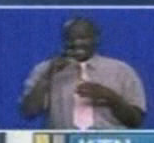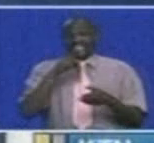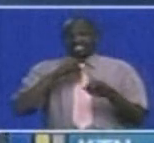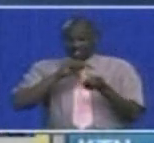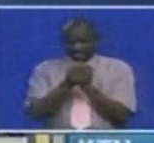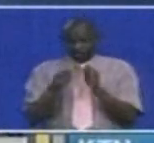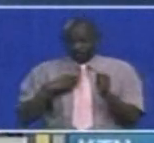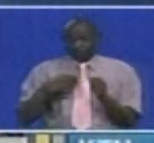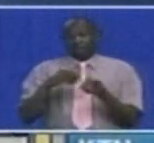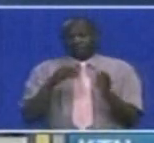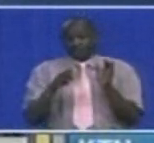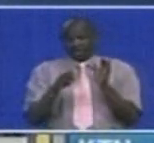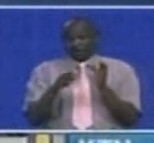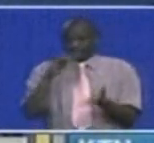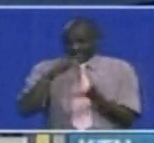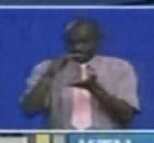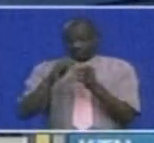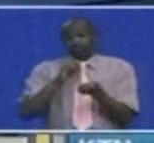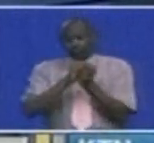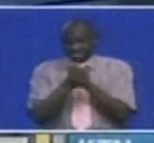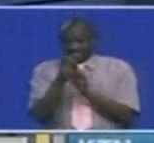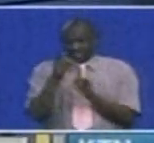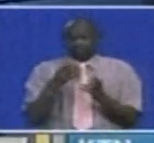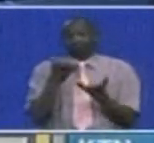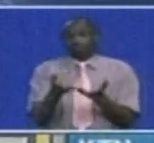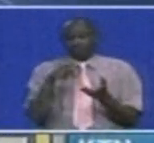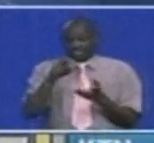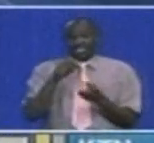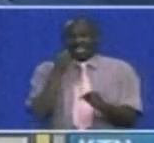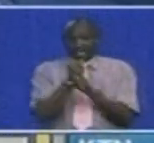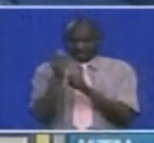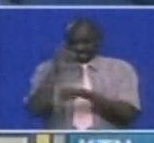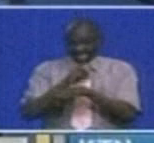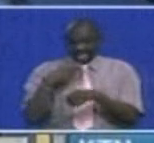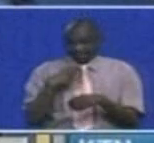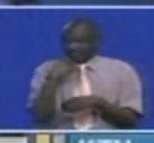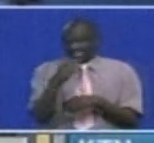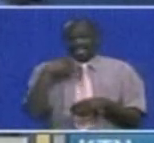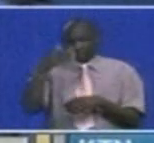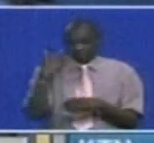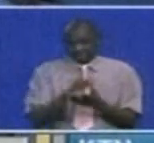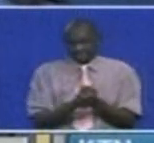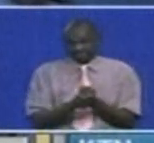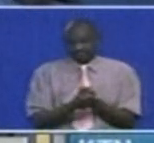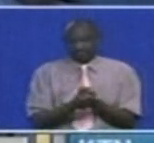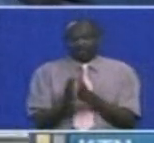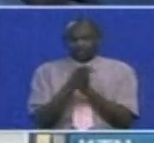minimum wages by the government during this year's Labor Day celebrations, as has been tradition. Here is Adley Chengole.